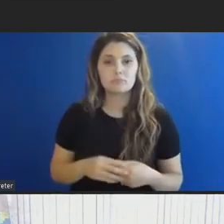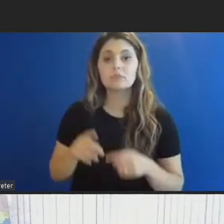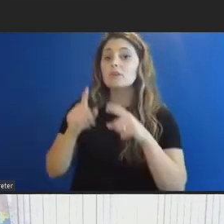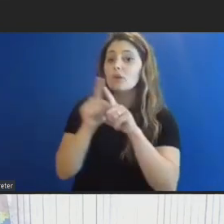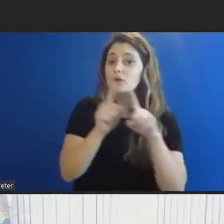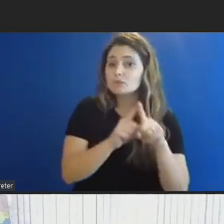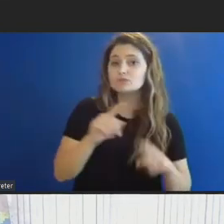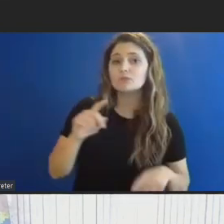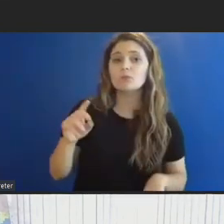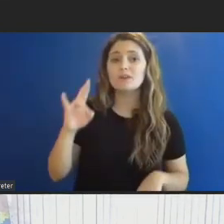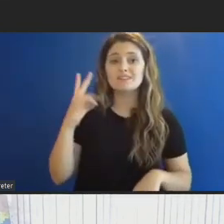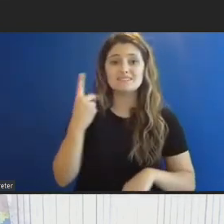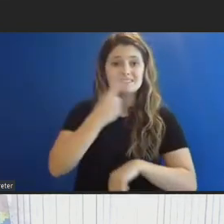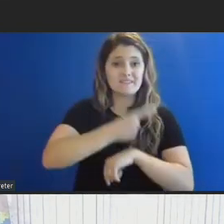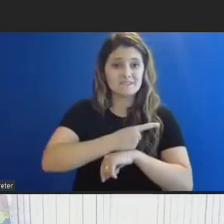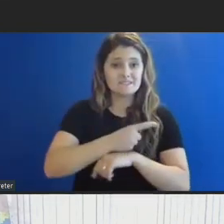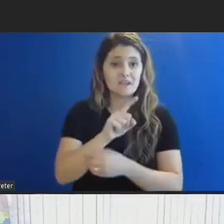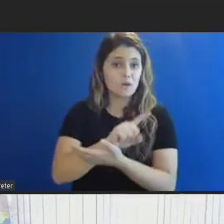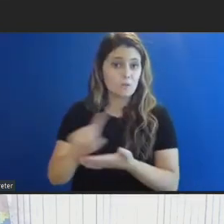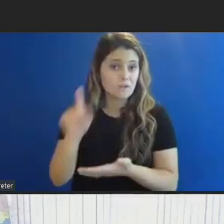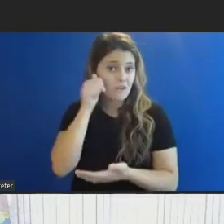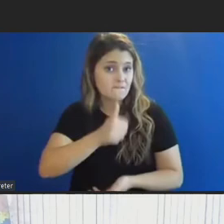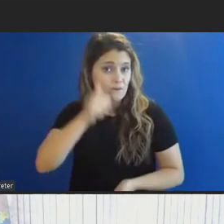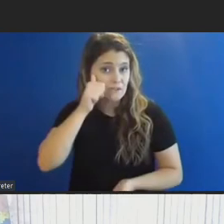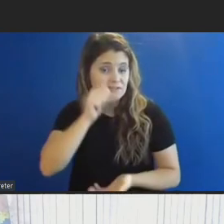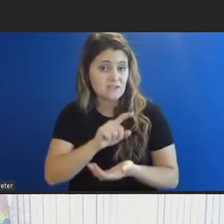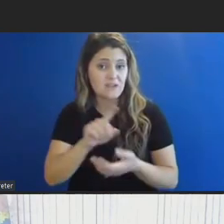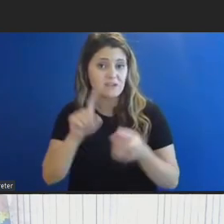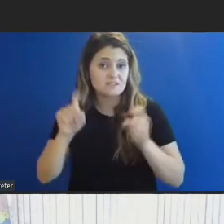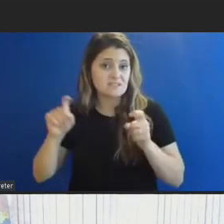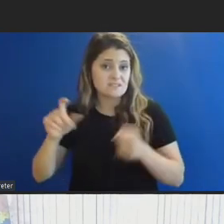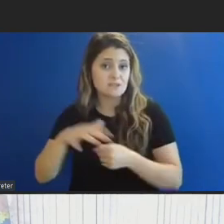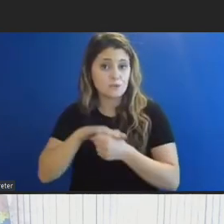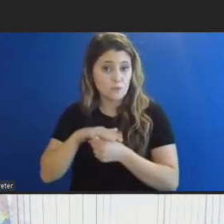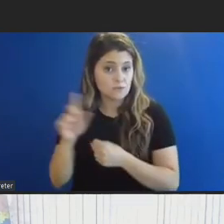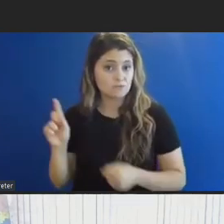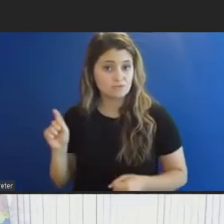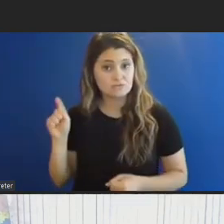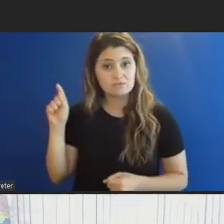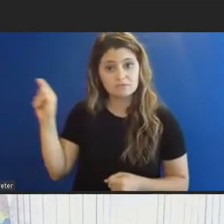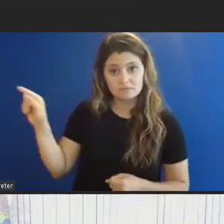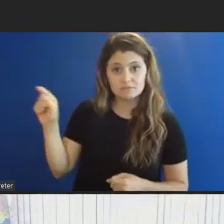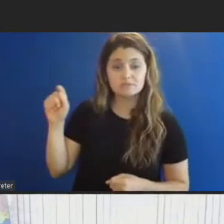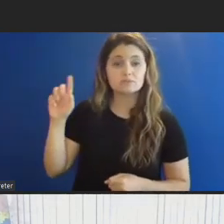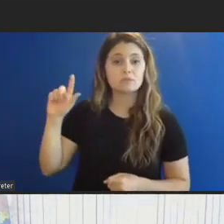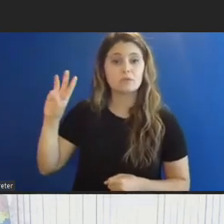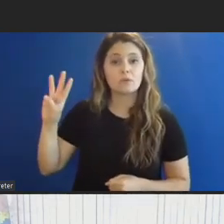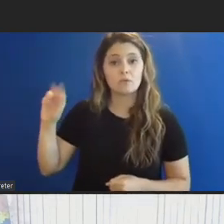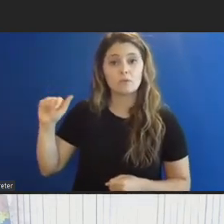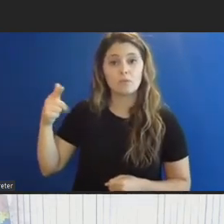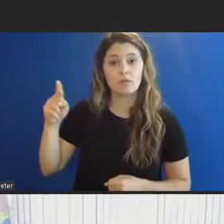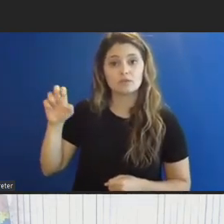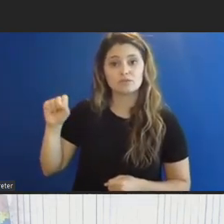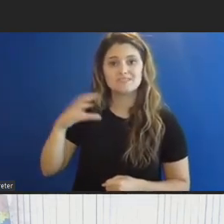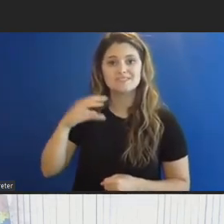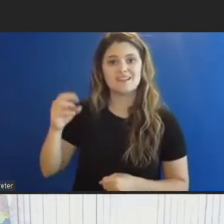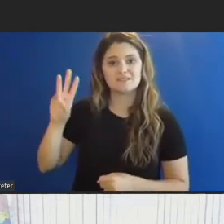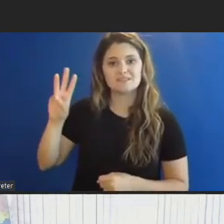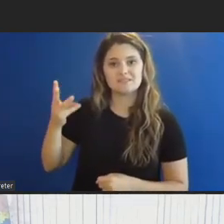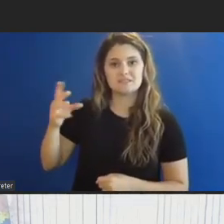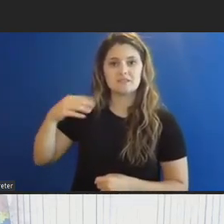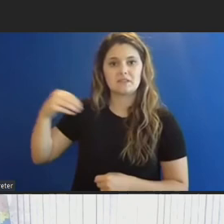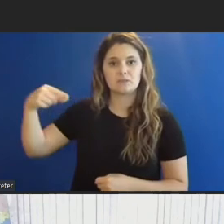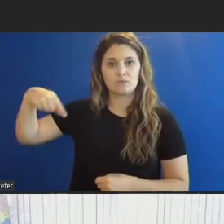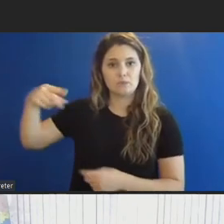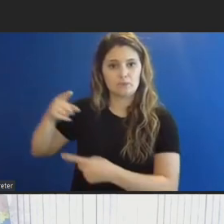a 7-day-a-week testing location at the Walgreens at 6th and Q. You also